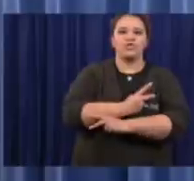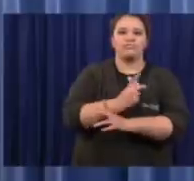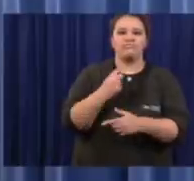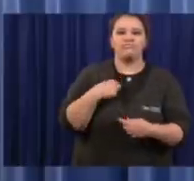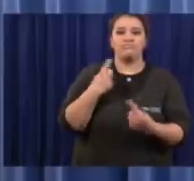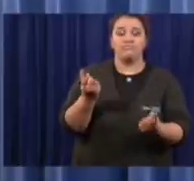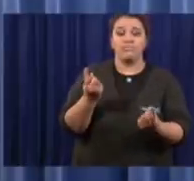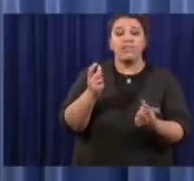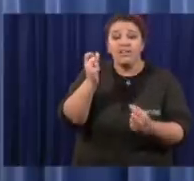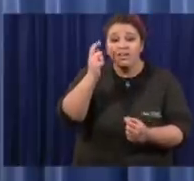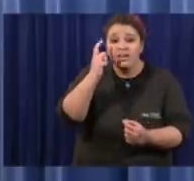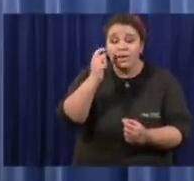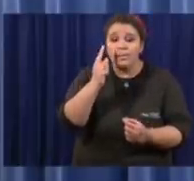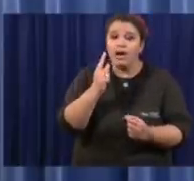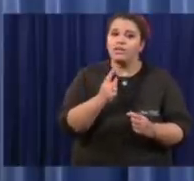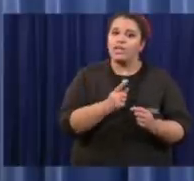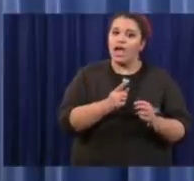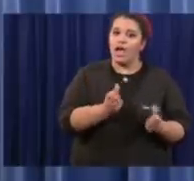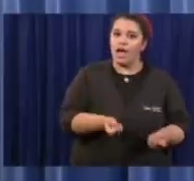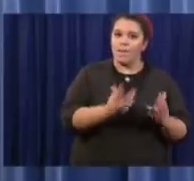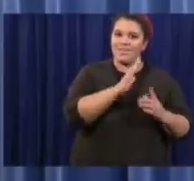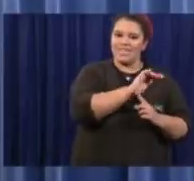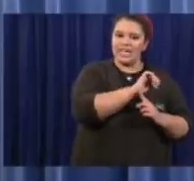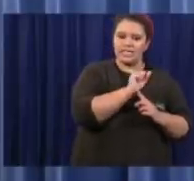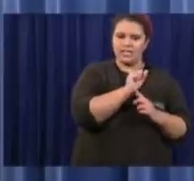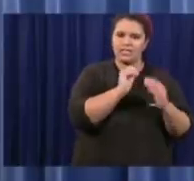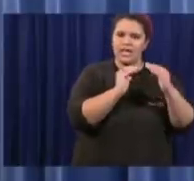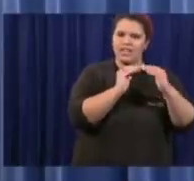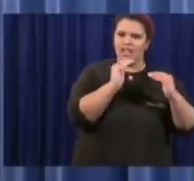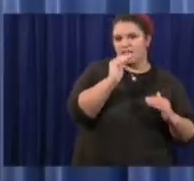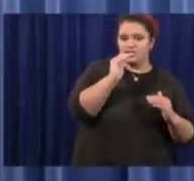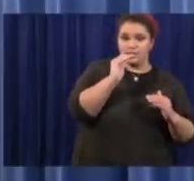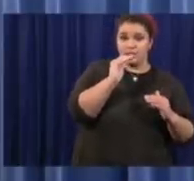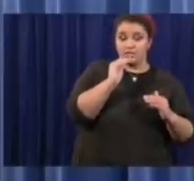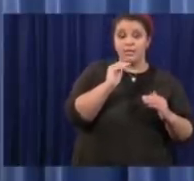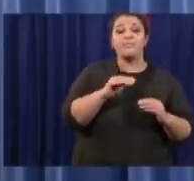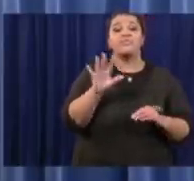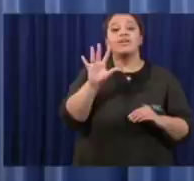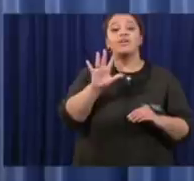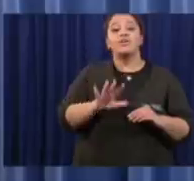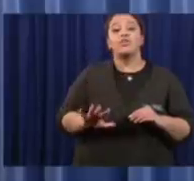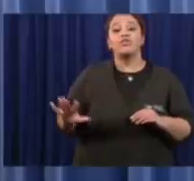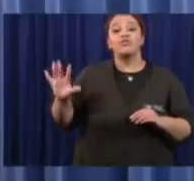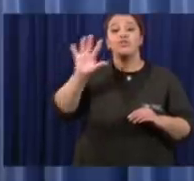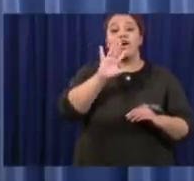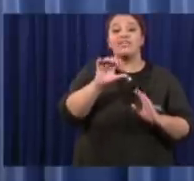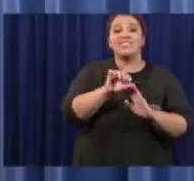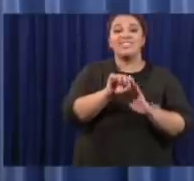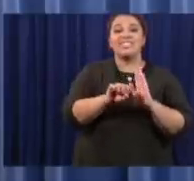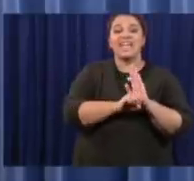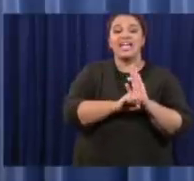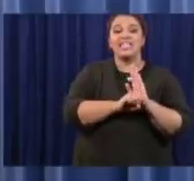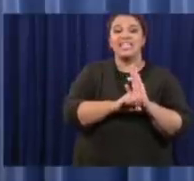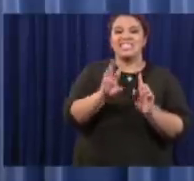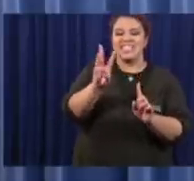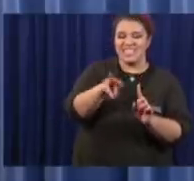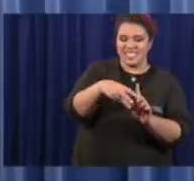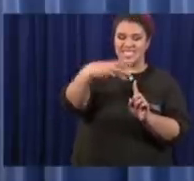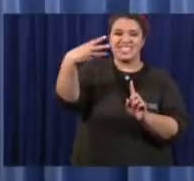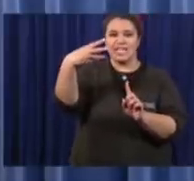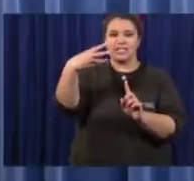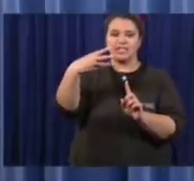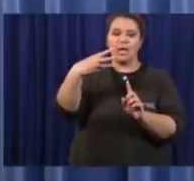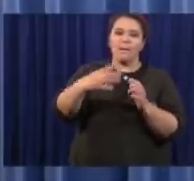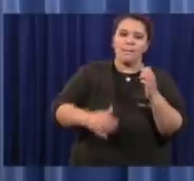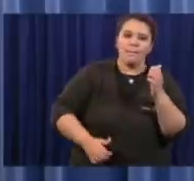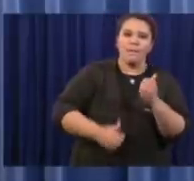most cases overall, and is just the 6th most populated county in the state. What is it that's different about